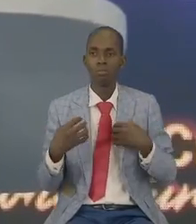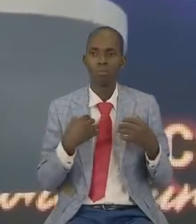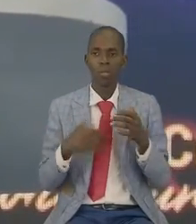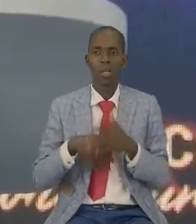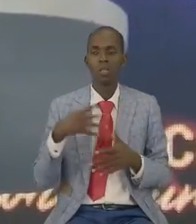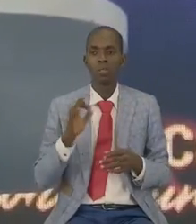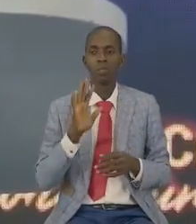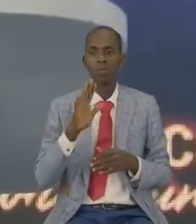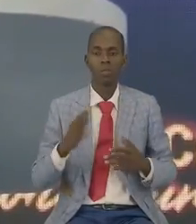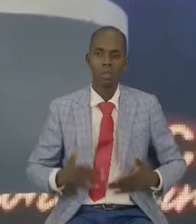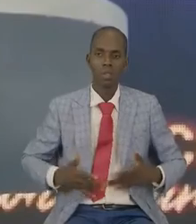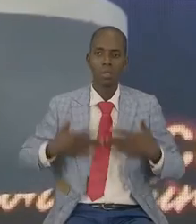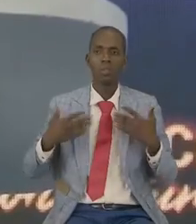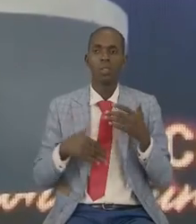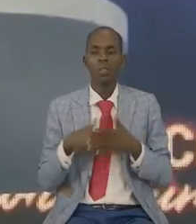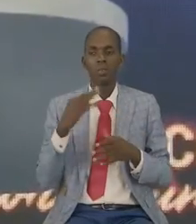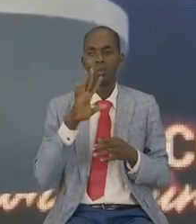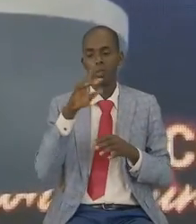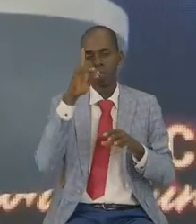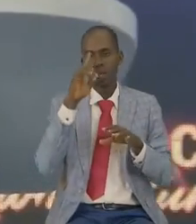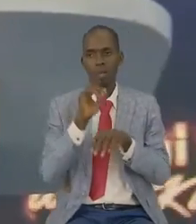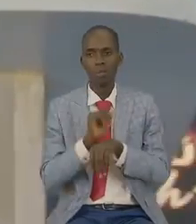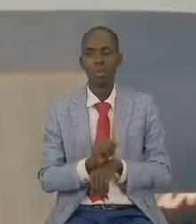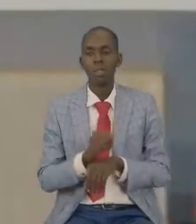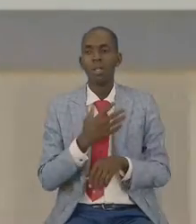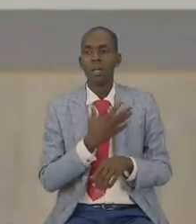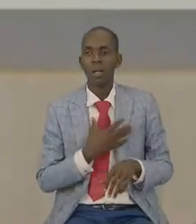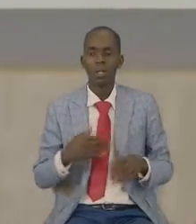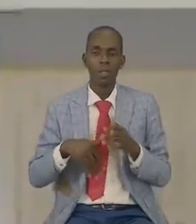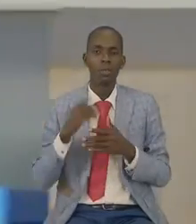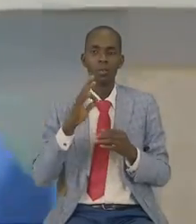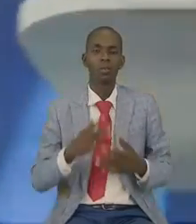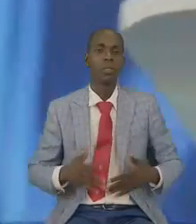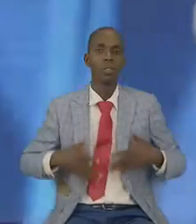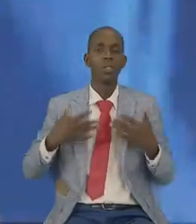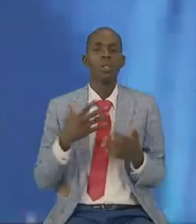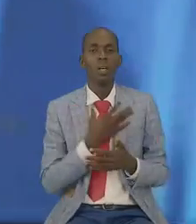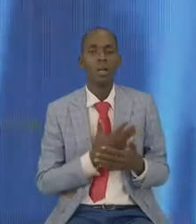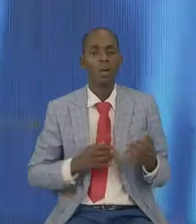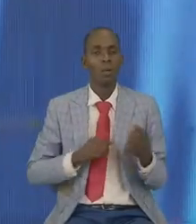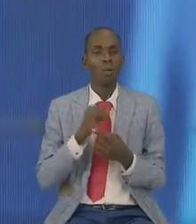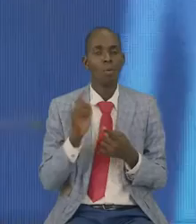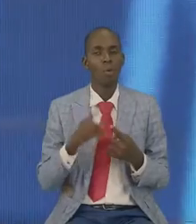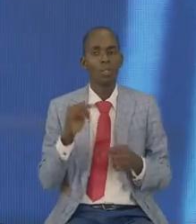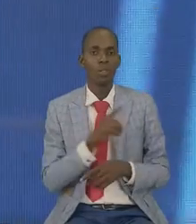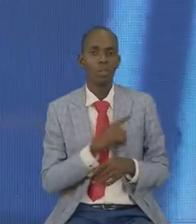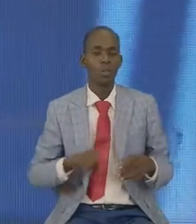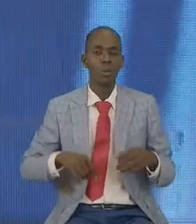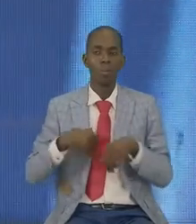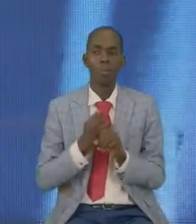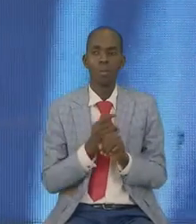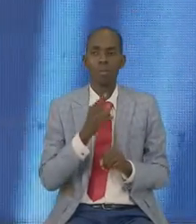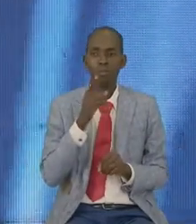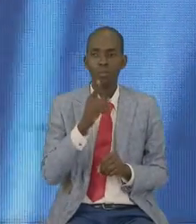system, out of our habit, and out of our life. And when the Lord makes you not